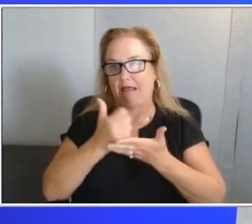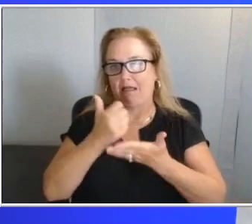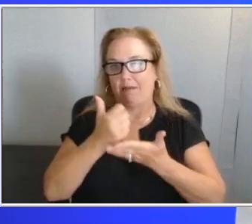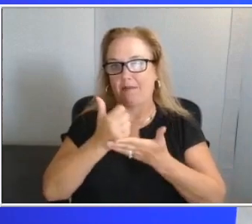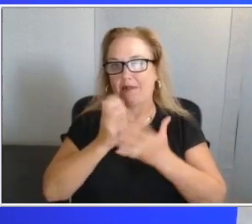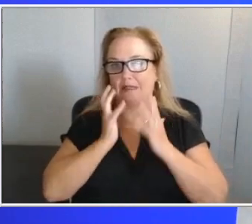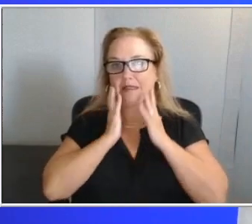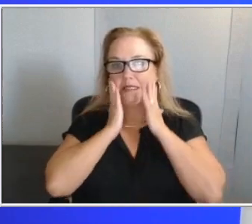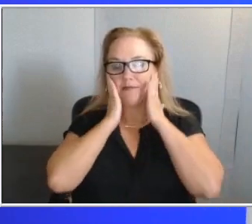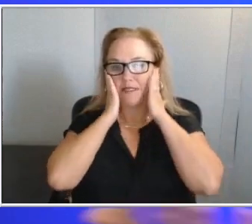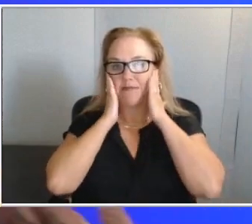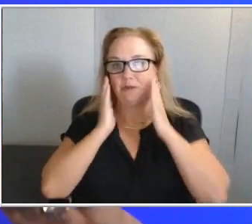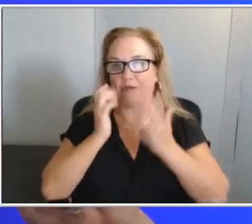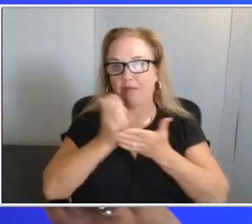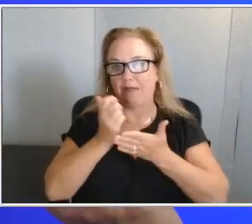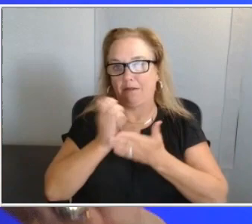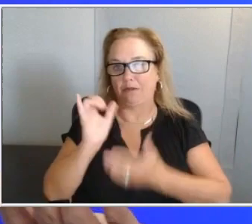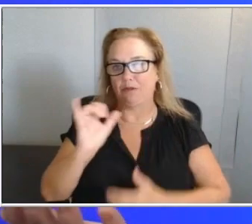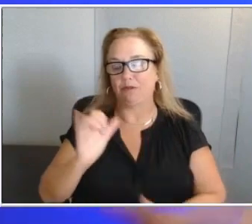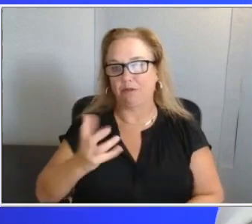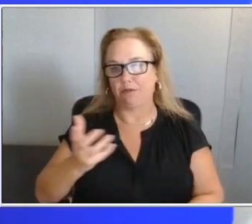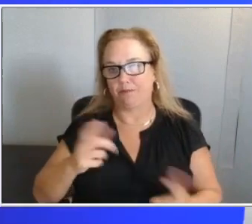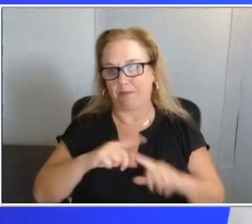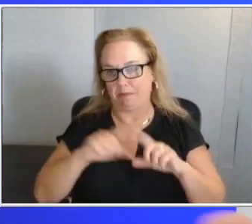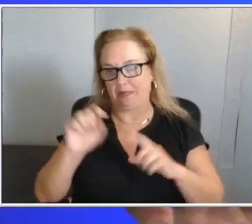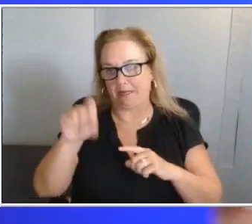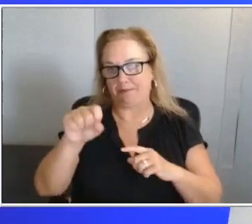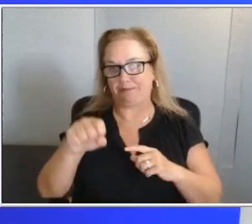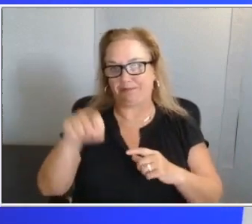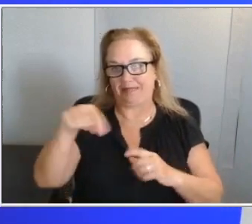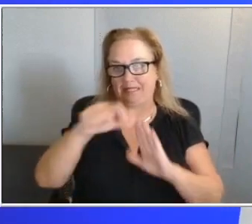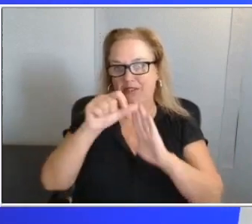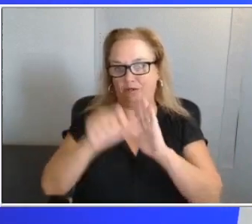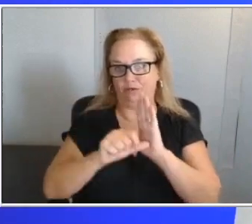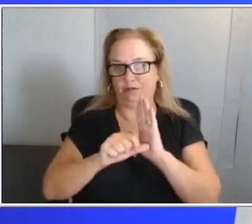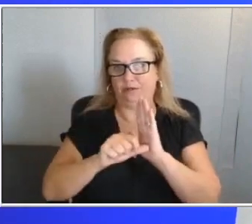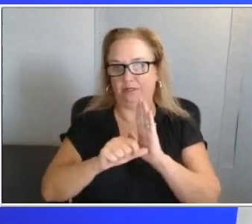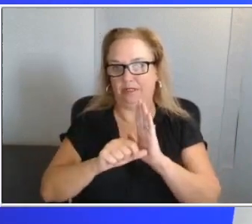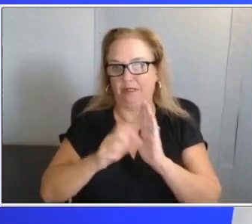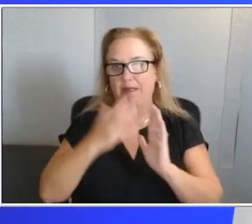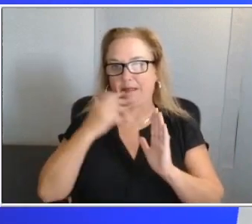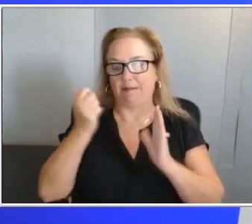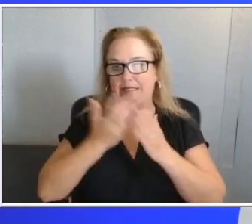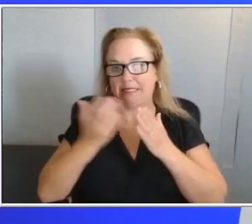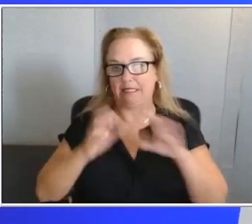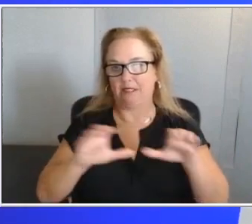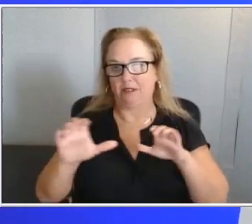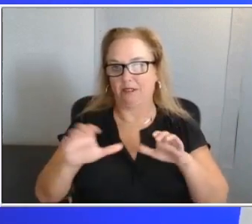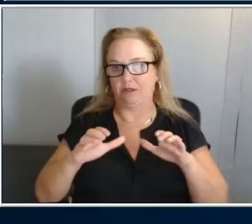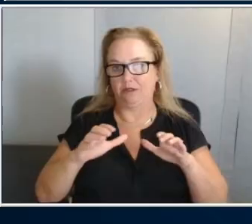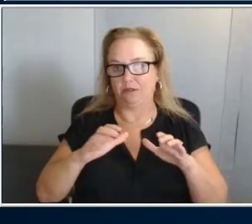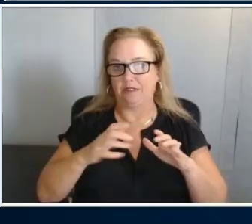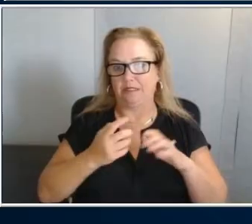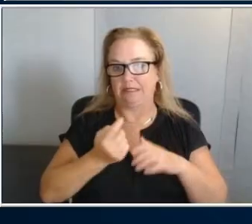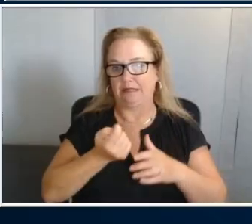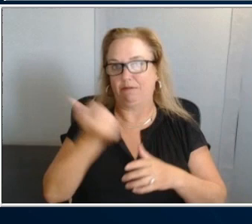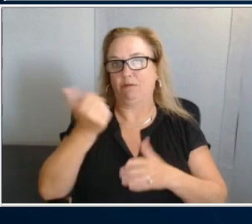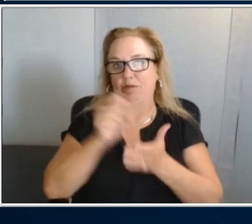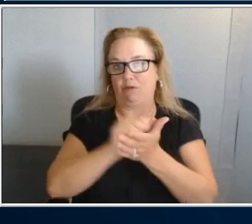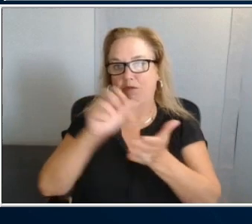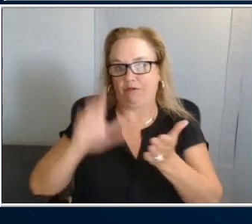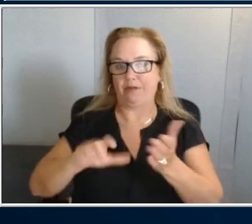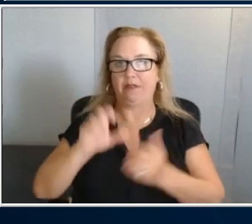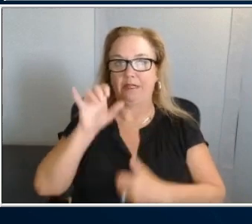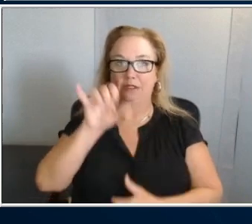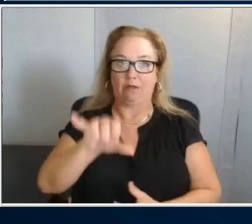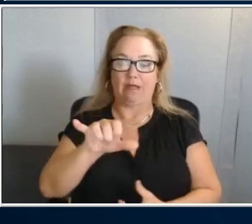and smooth can be helpful. But essentially, just like this surgery, sometimes the best thing to do is just to excise it. So having seen that,